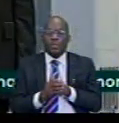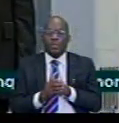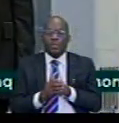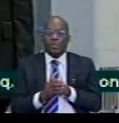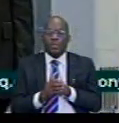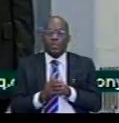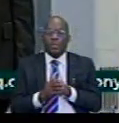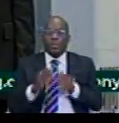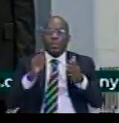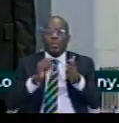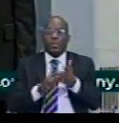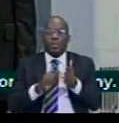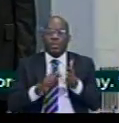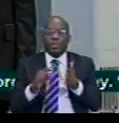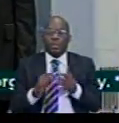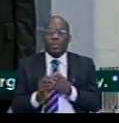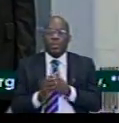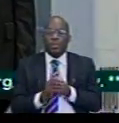Check up.